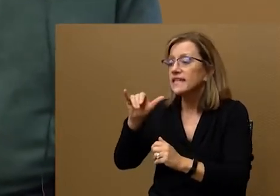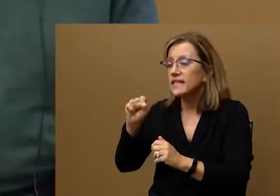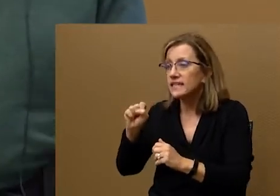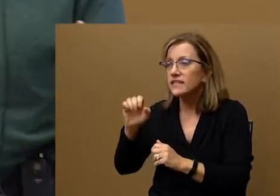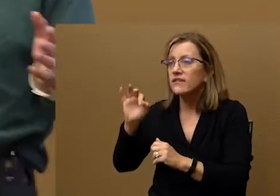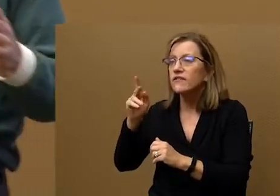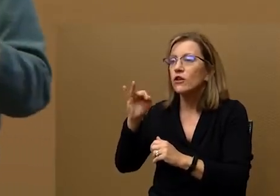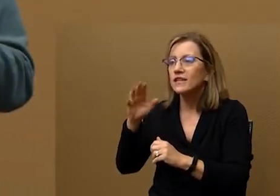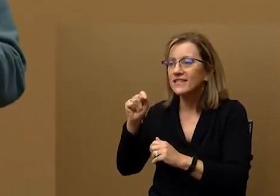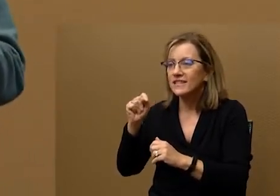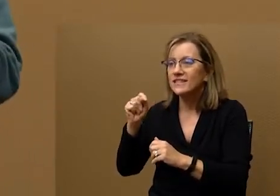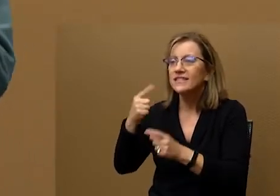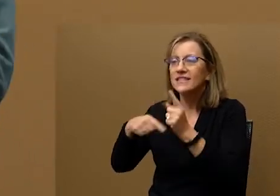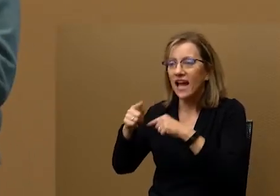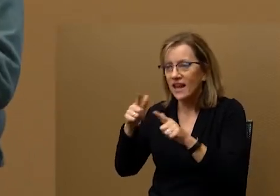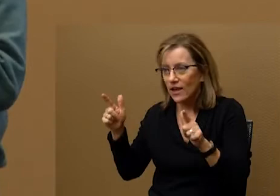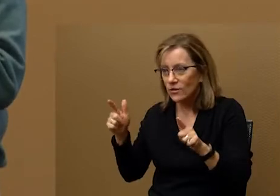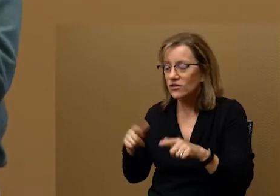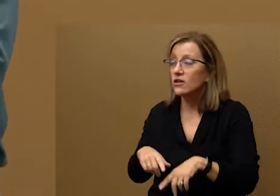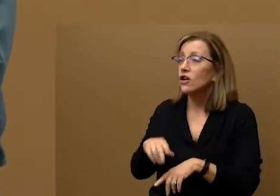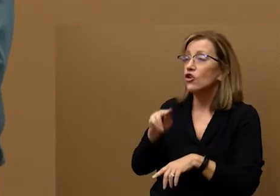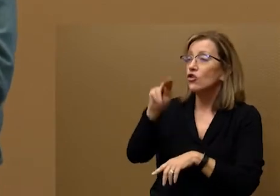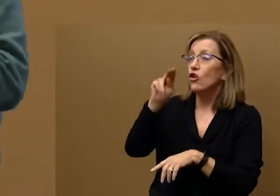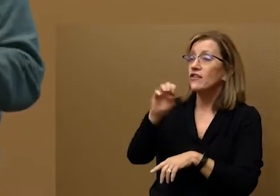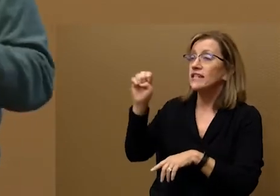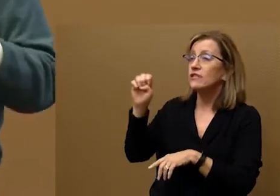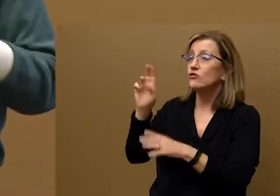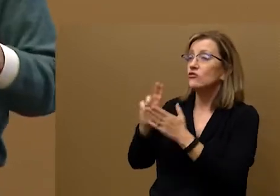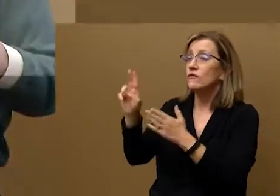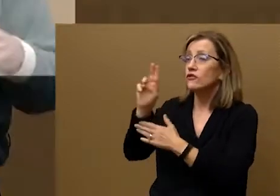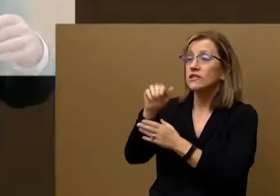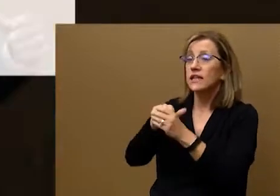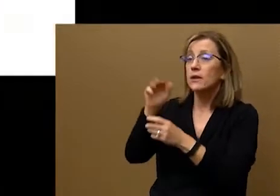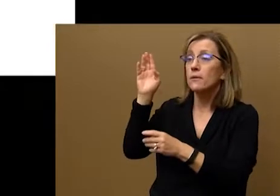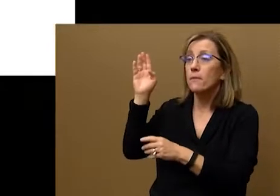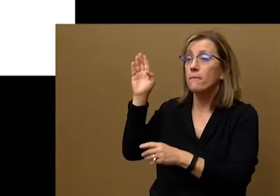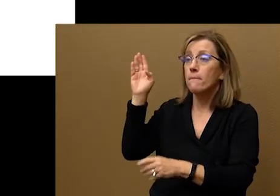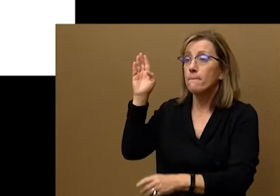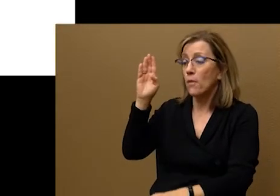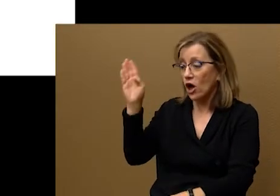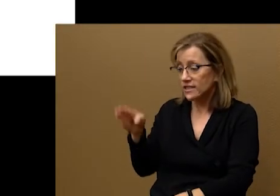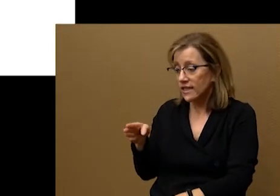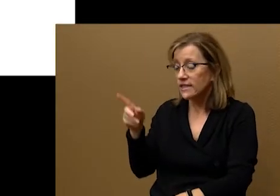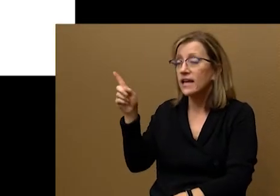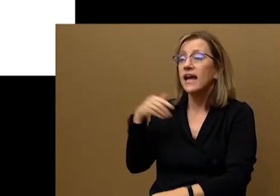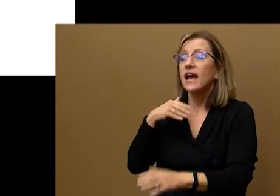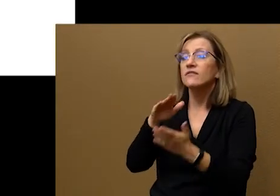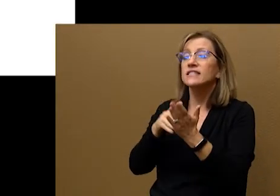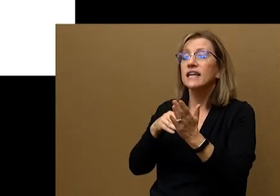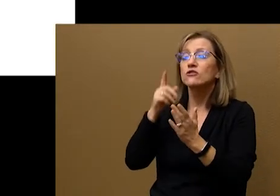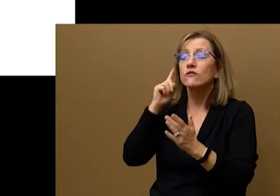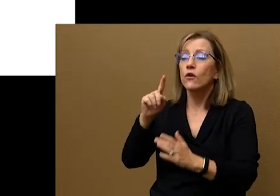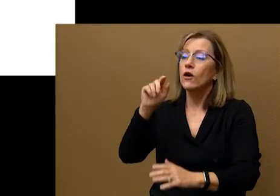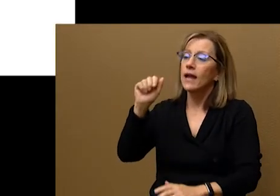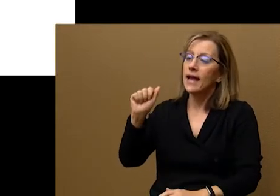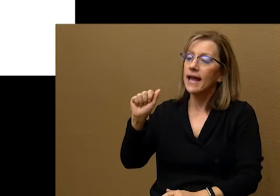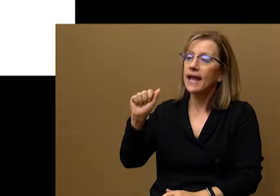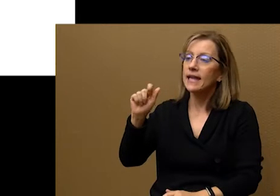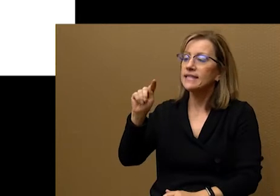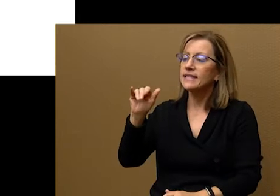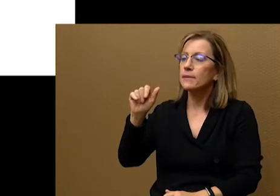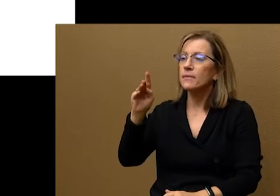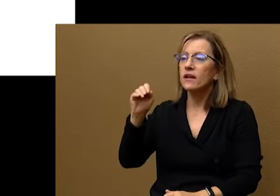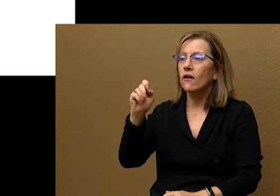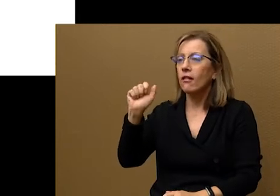sign language. Northeastern University in Boston now has the Center for Atypical Sign